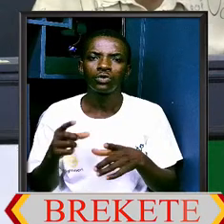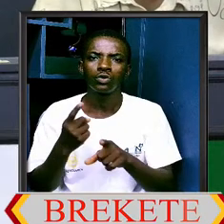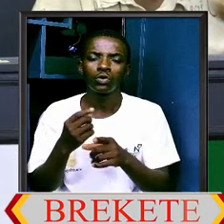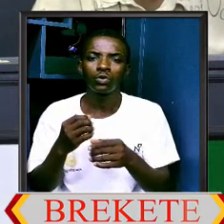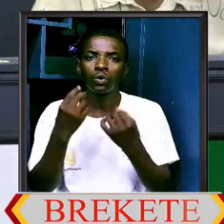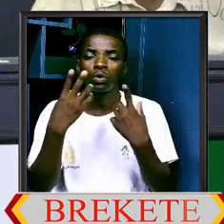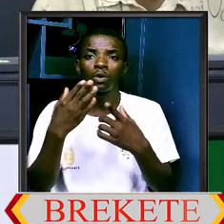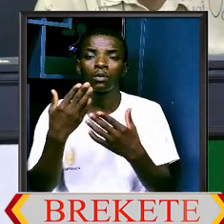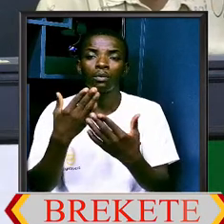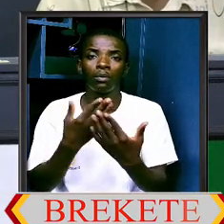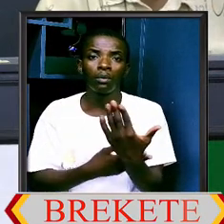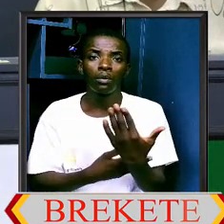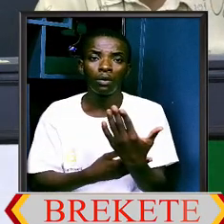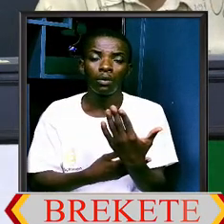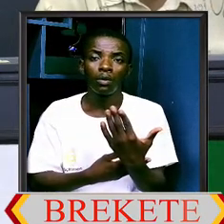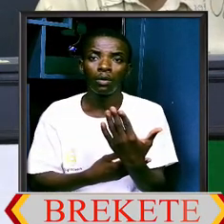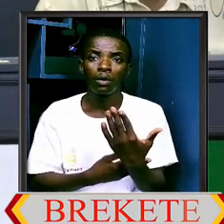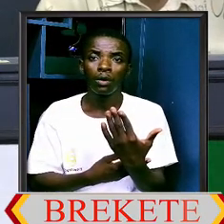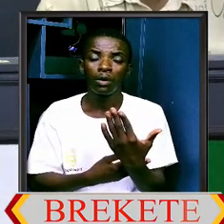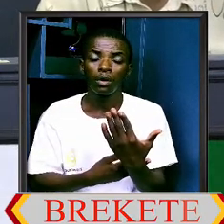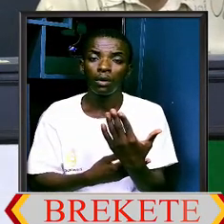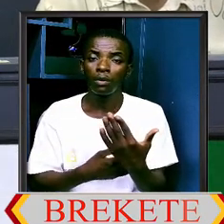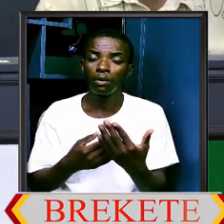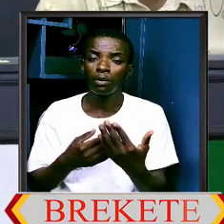up in the morning, you pass